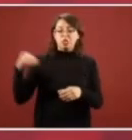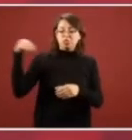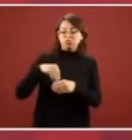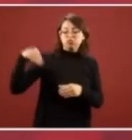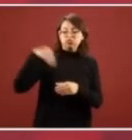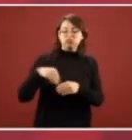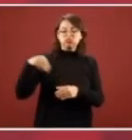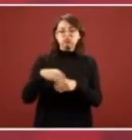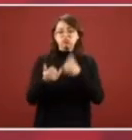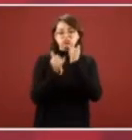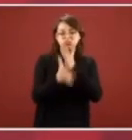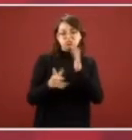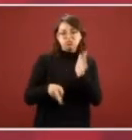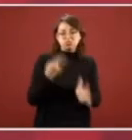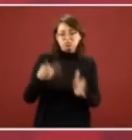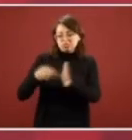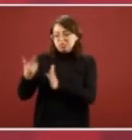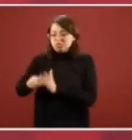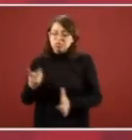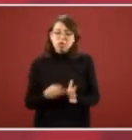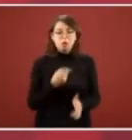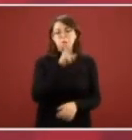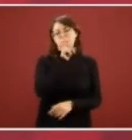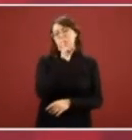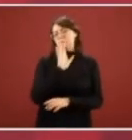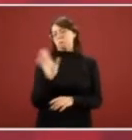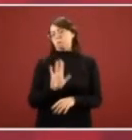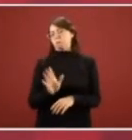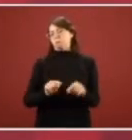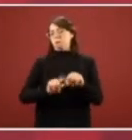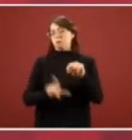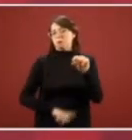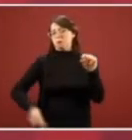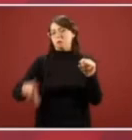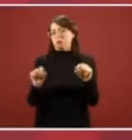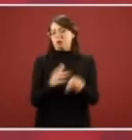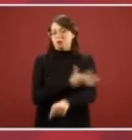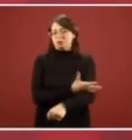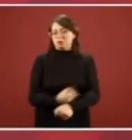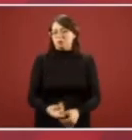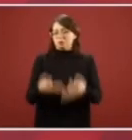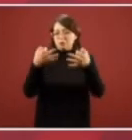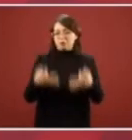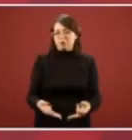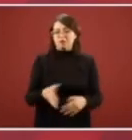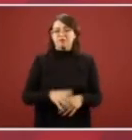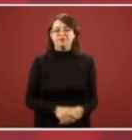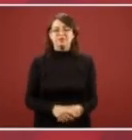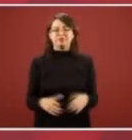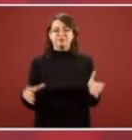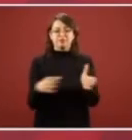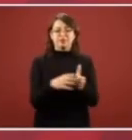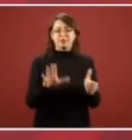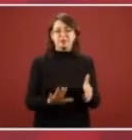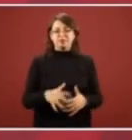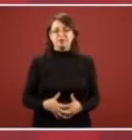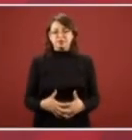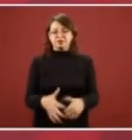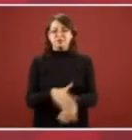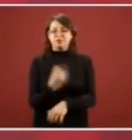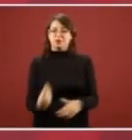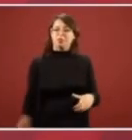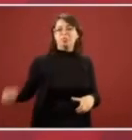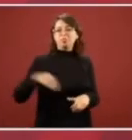that carousel or that crazy rat. Ni las urnas embarazadas, nor these pregnant